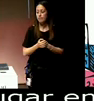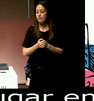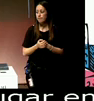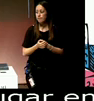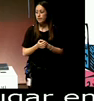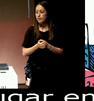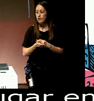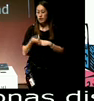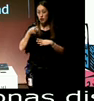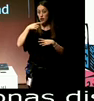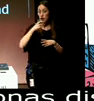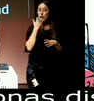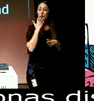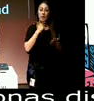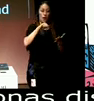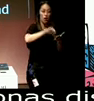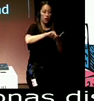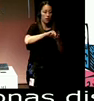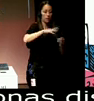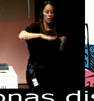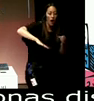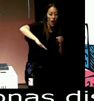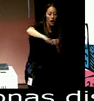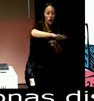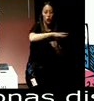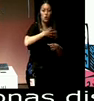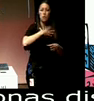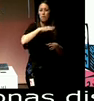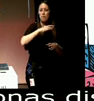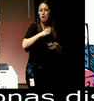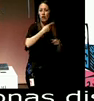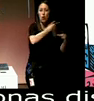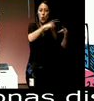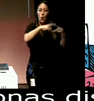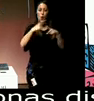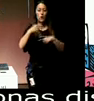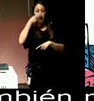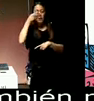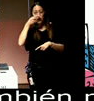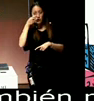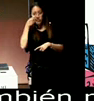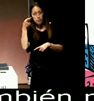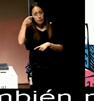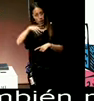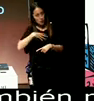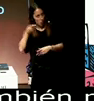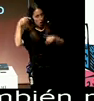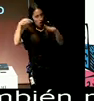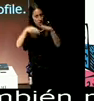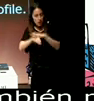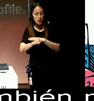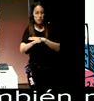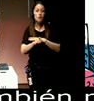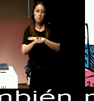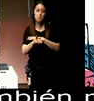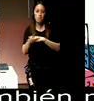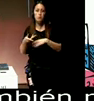interest that we are looking for the profile. We can also comment